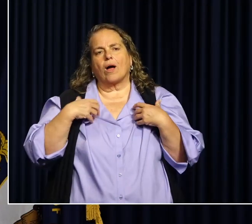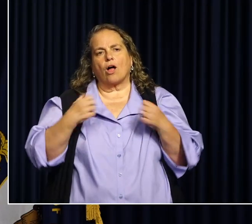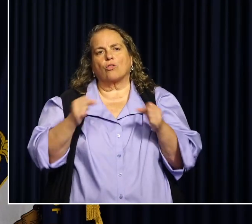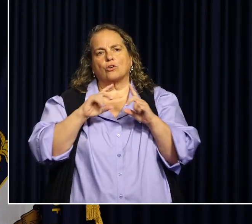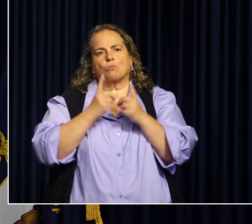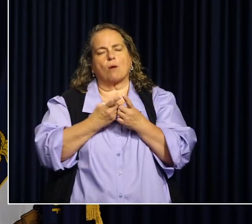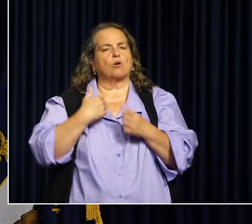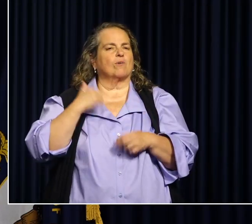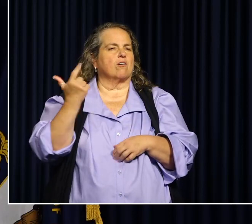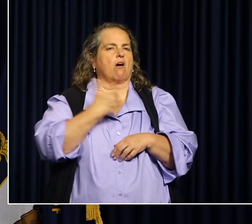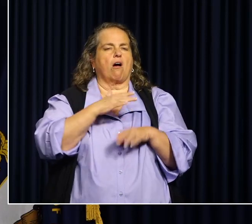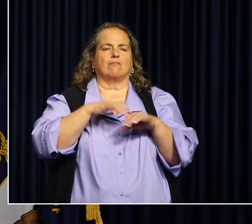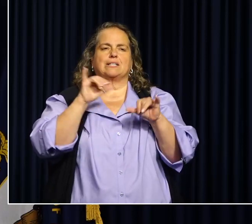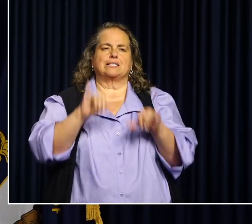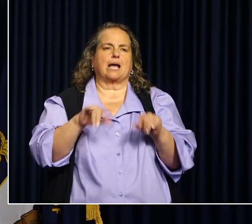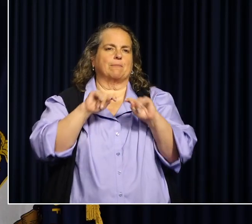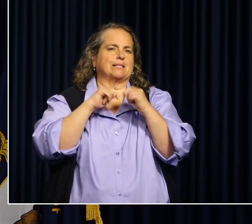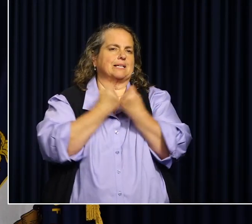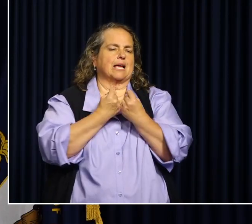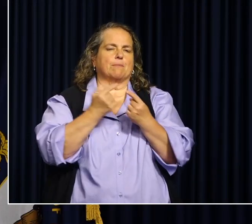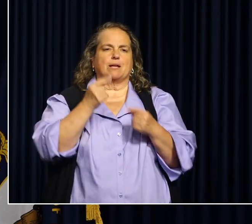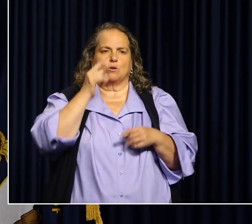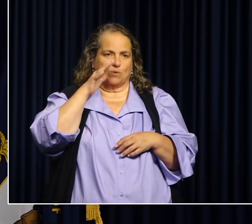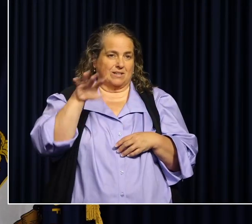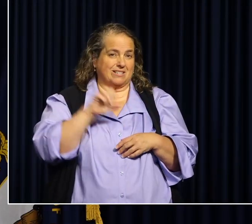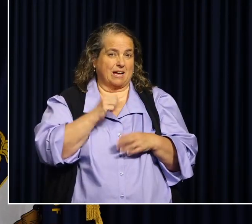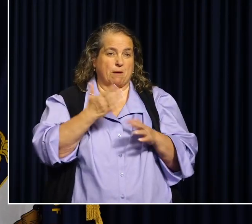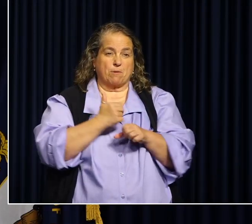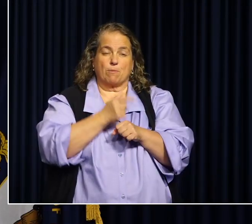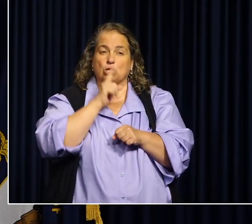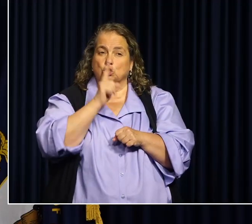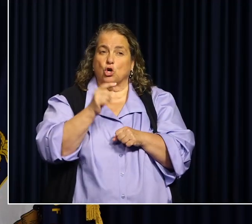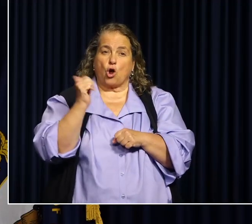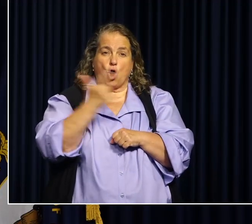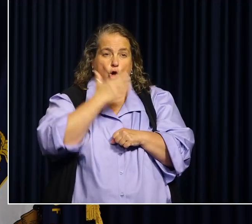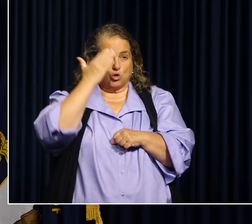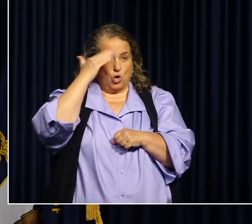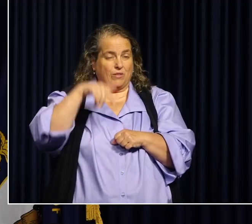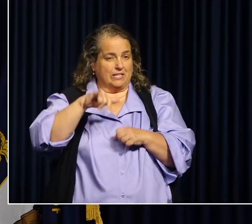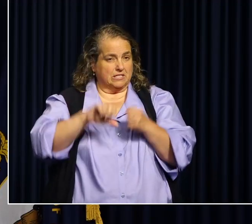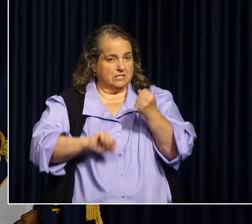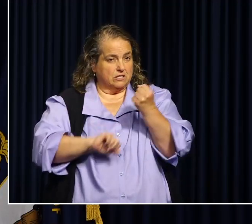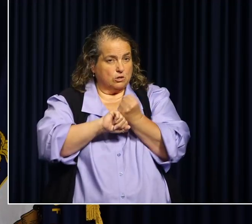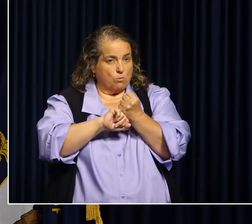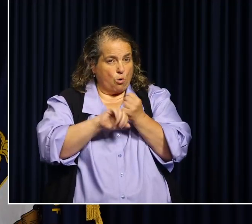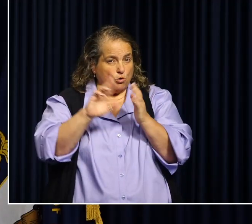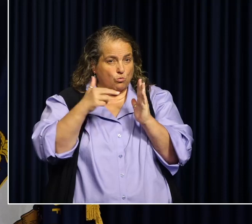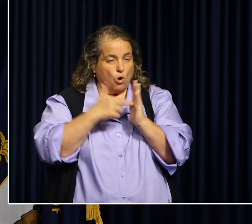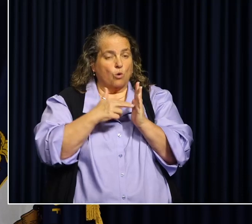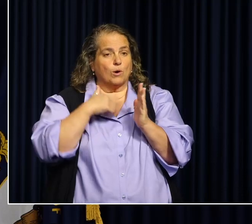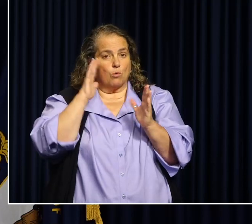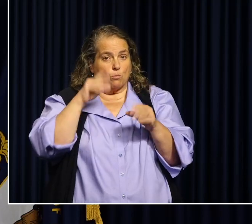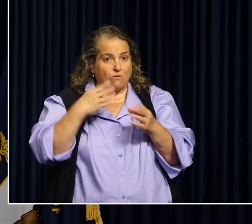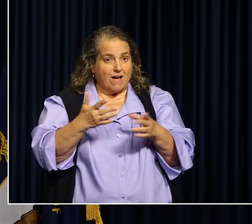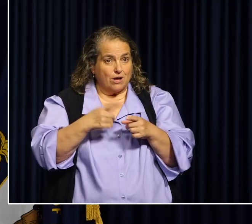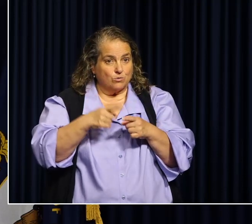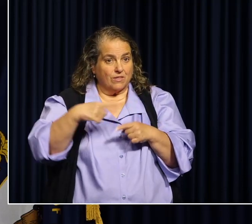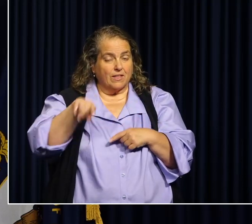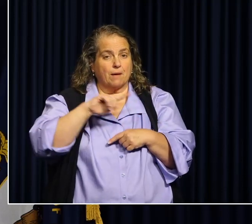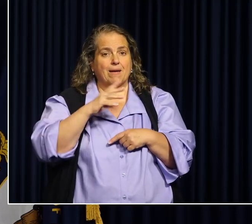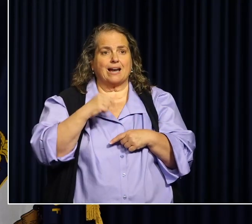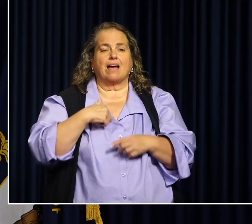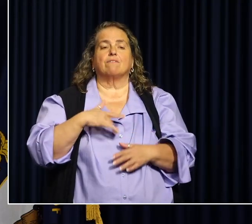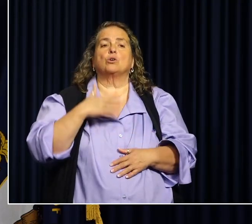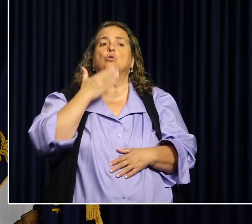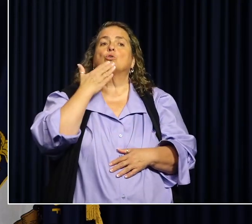it's just going to take making sure that everybody knows that this is a support role that we're going to provide to them. I